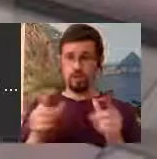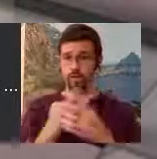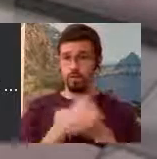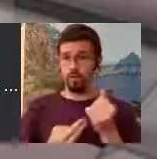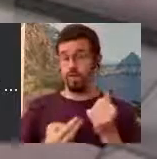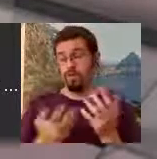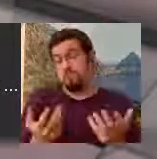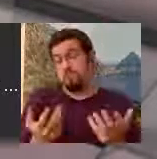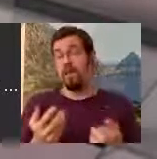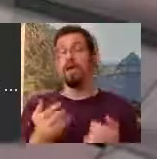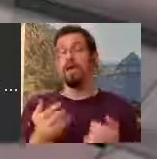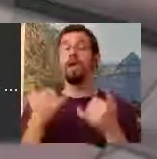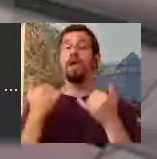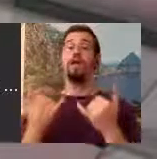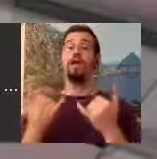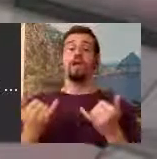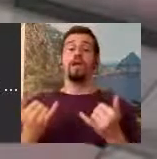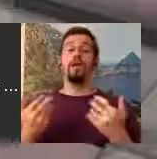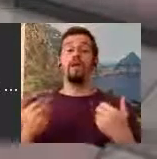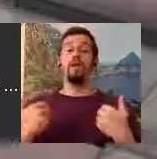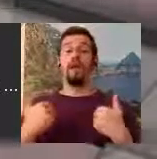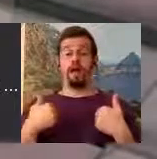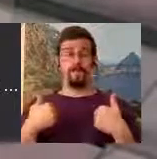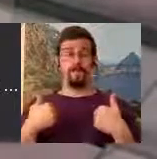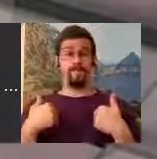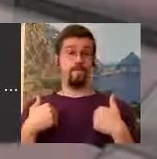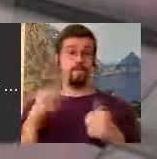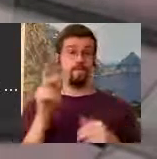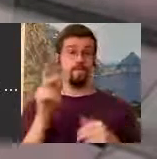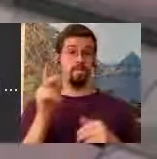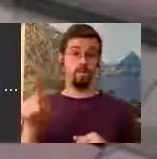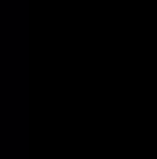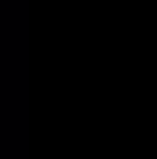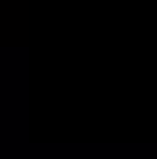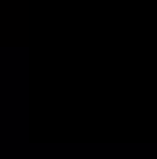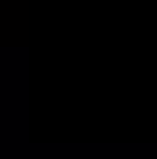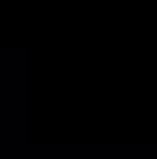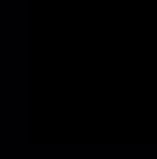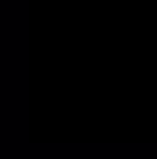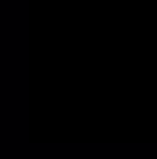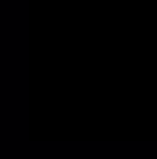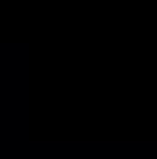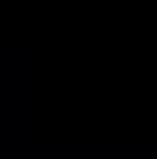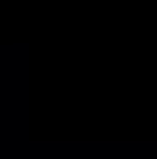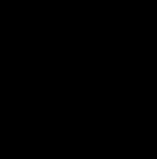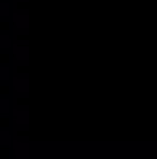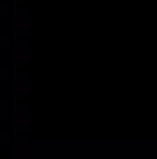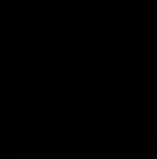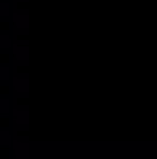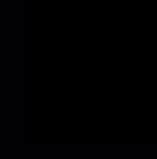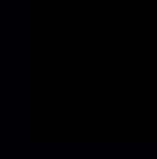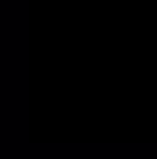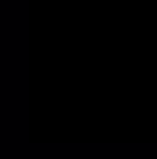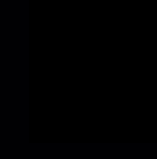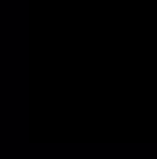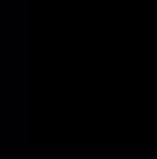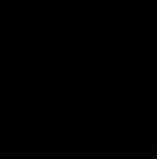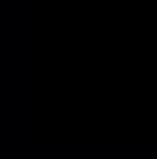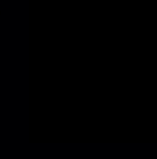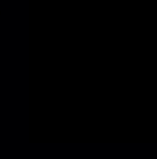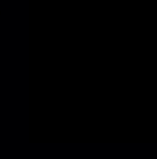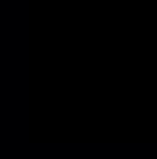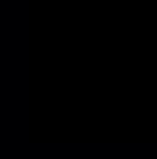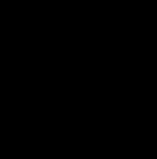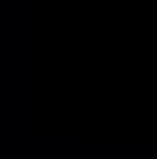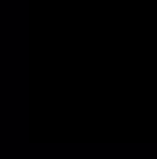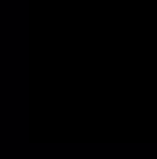have a slide. Now, Steve, if I click on this, up comes the